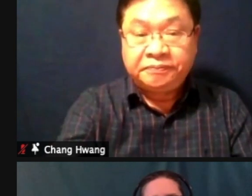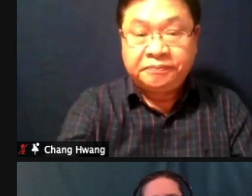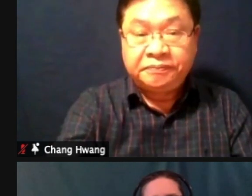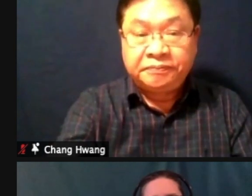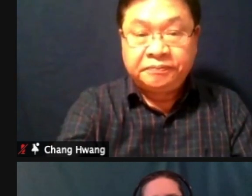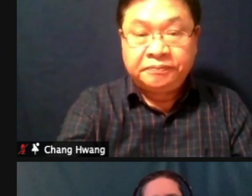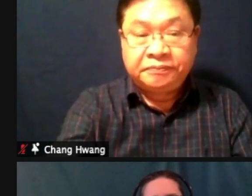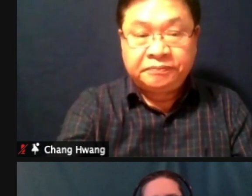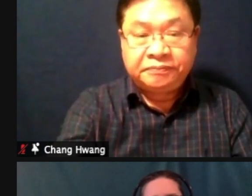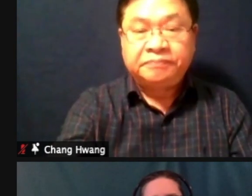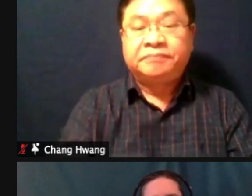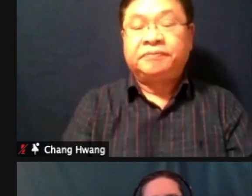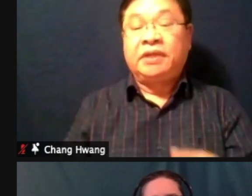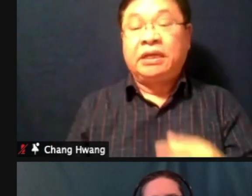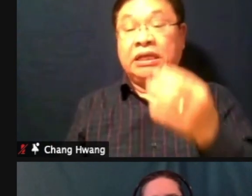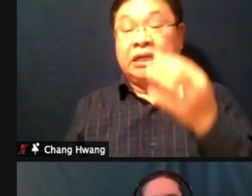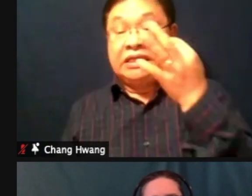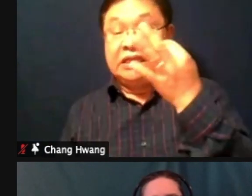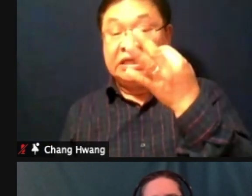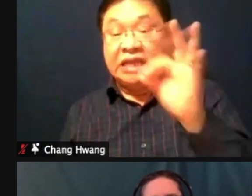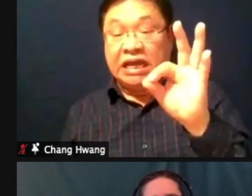worked out, and I have stayed as a result.